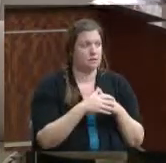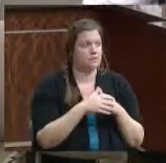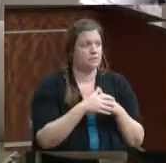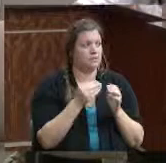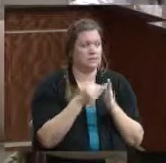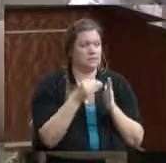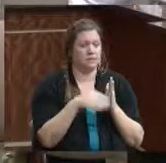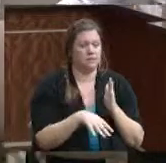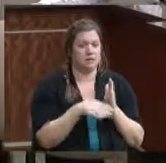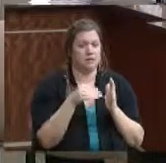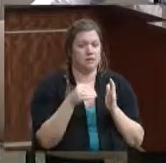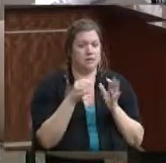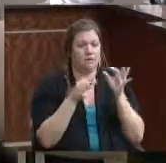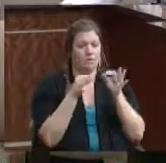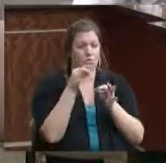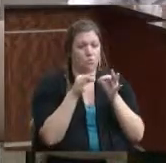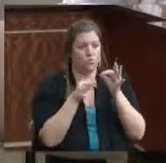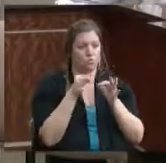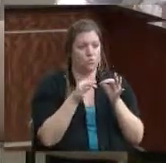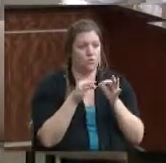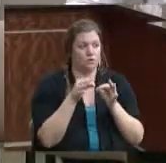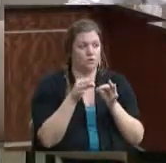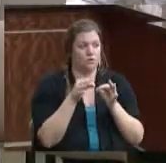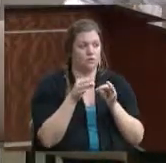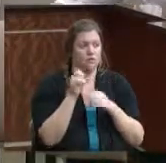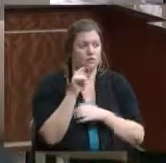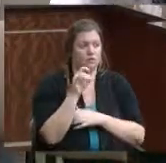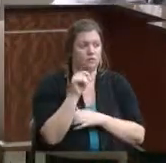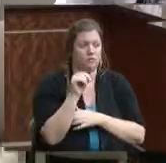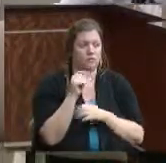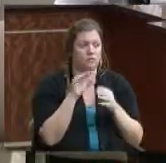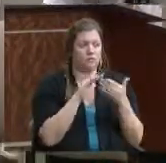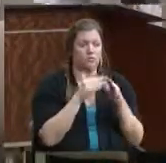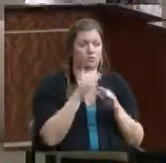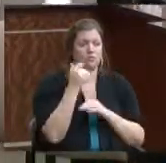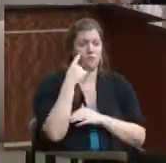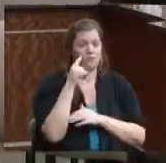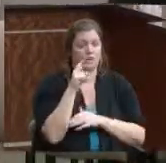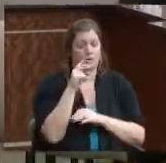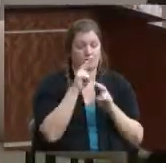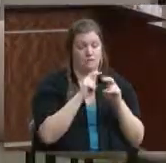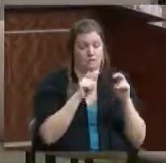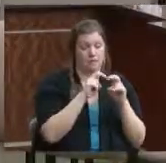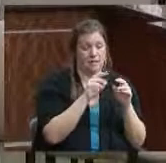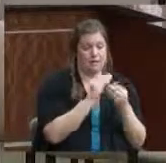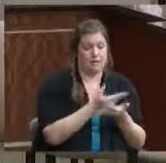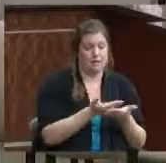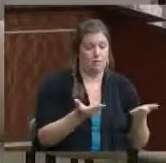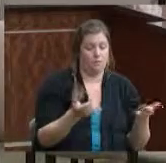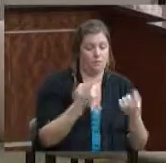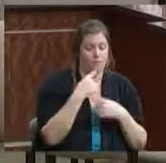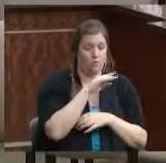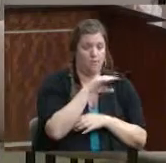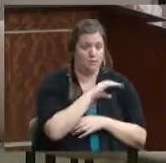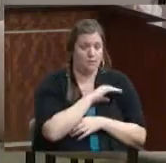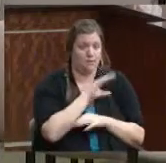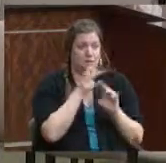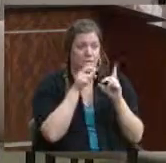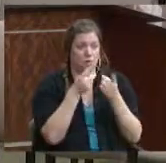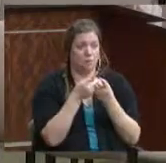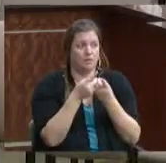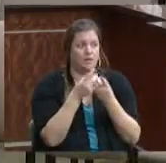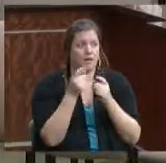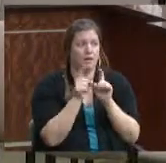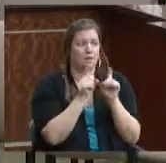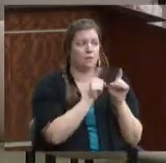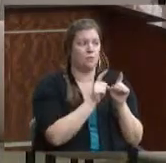the use of court-awarded seized currency for investigative equipment for the police department,